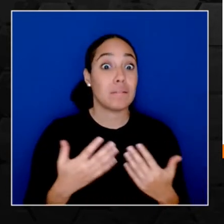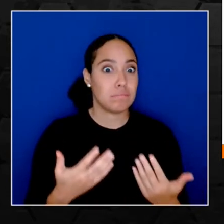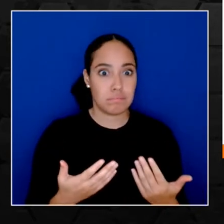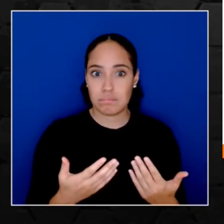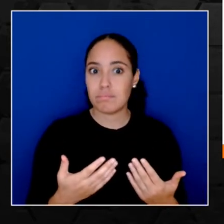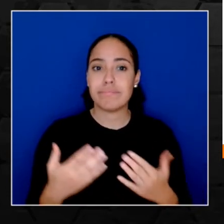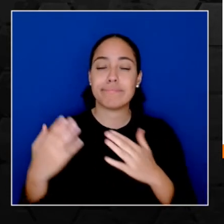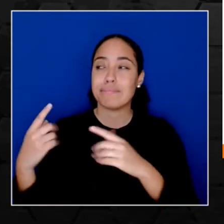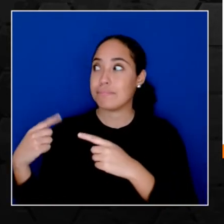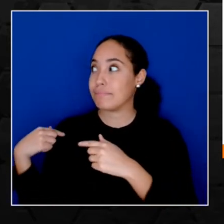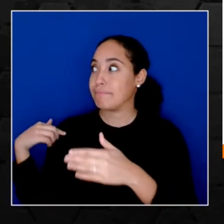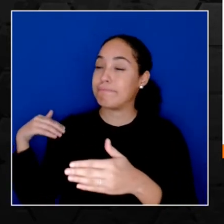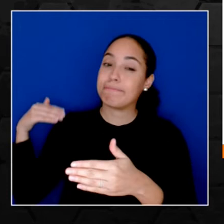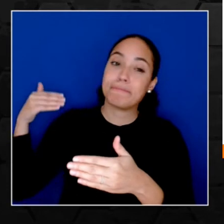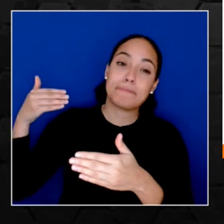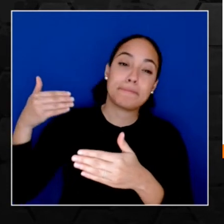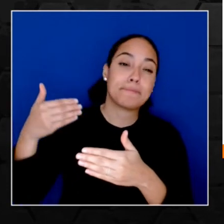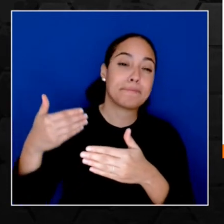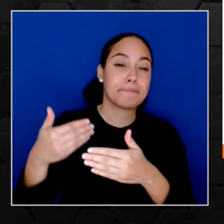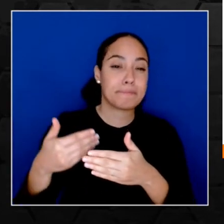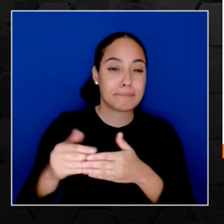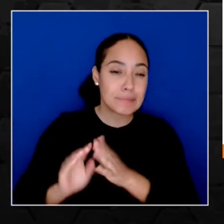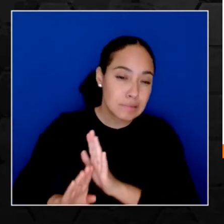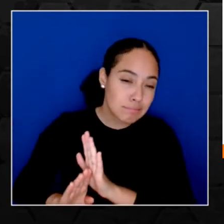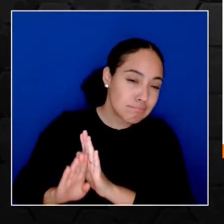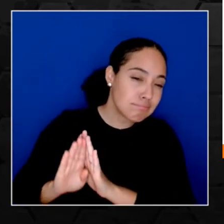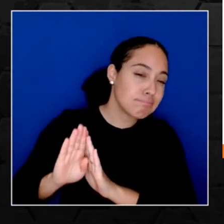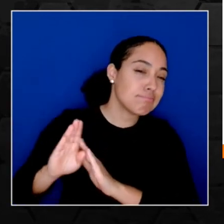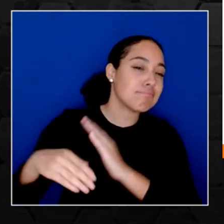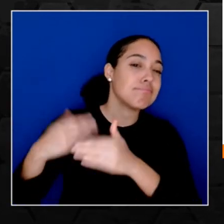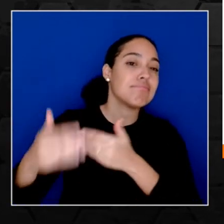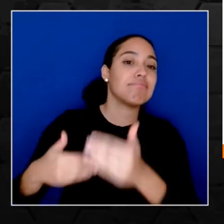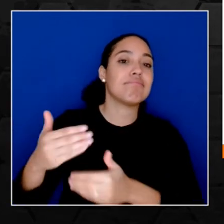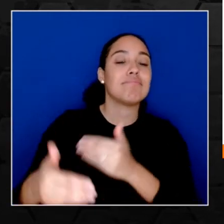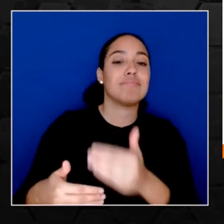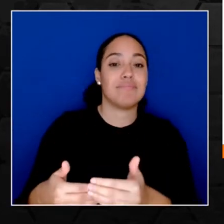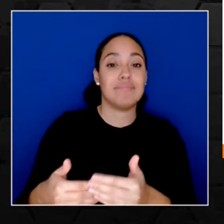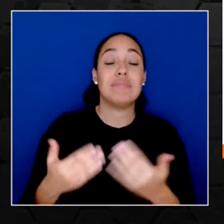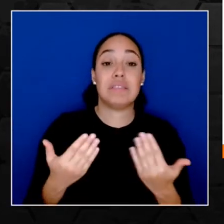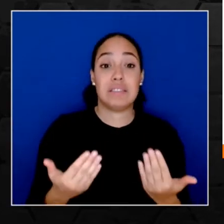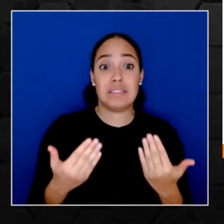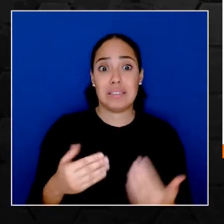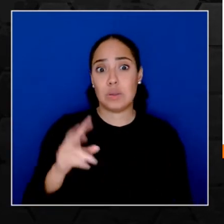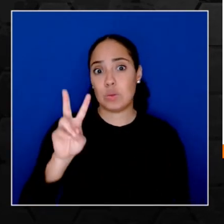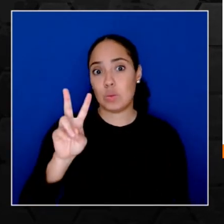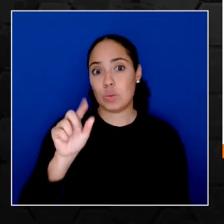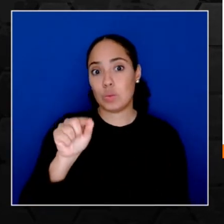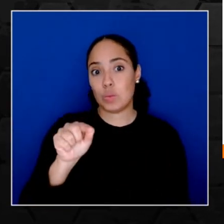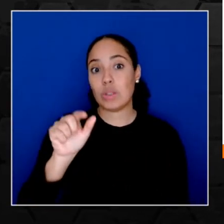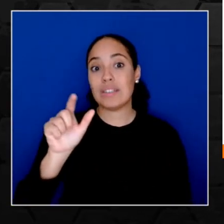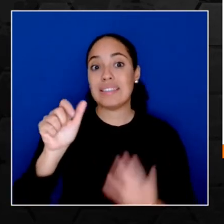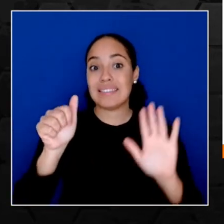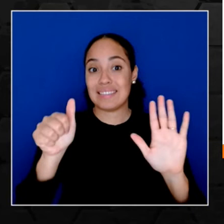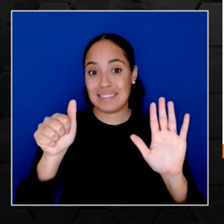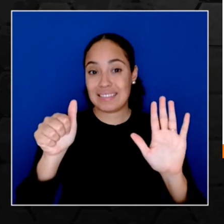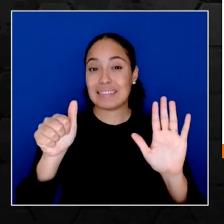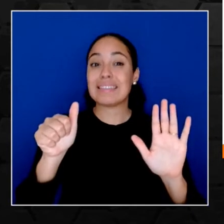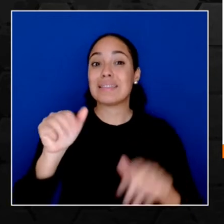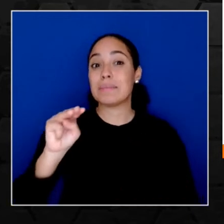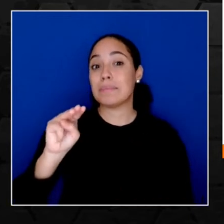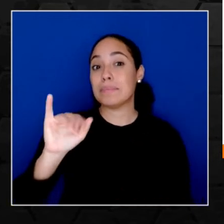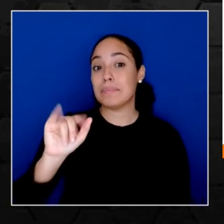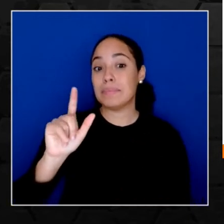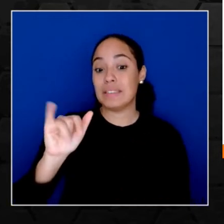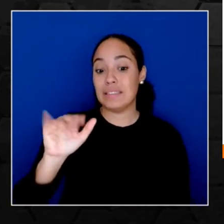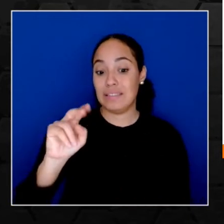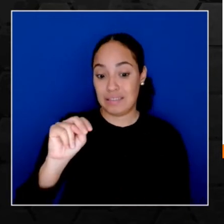got it, like it's like old stats, you can say 2.6 million downloads, but right now I think so it's about 3 million plus. I hope so. And there is